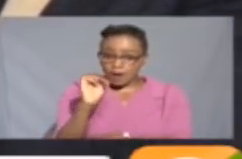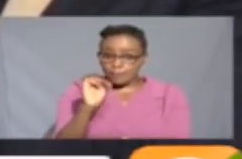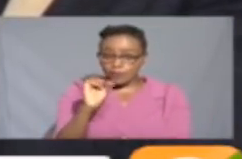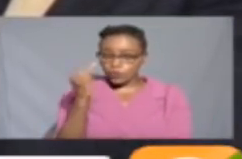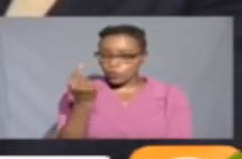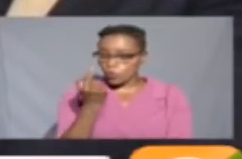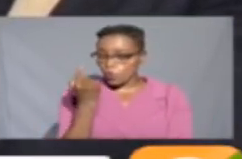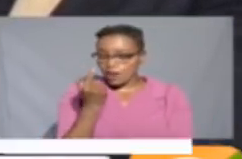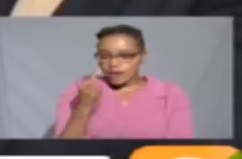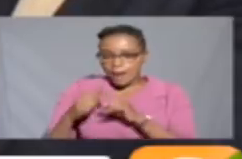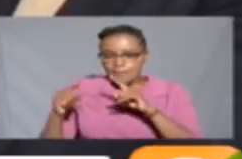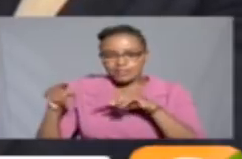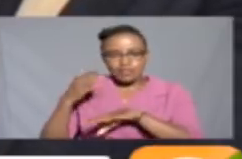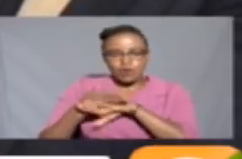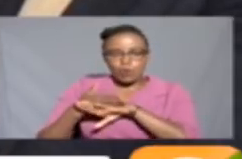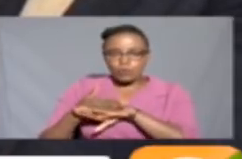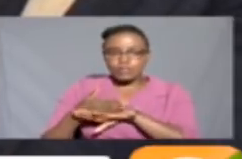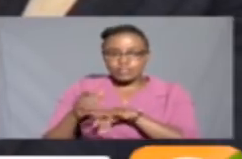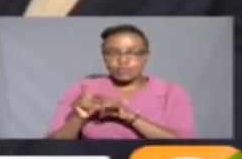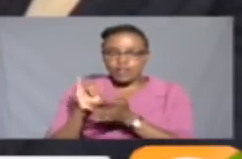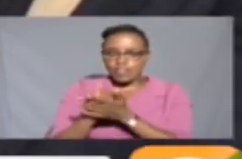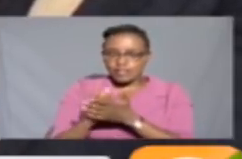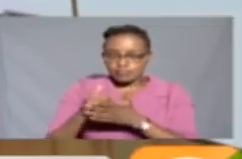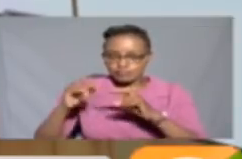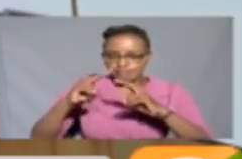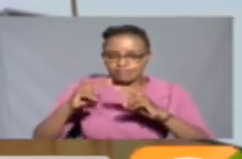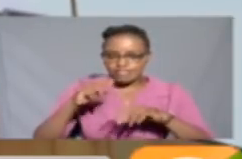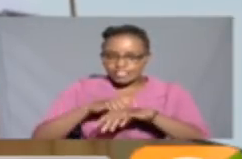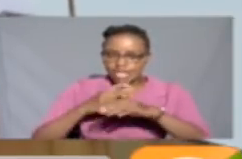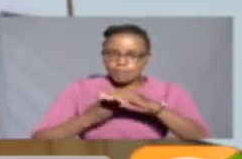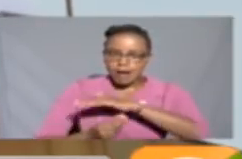shillings and was arrested in a sting operation.